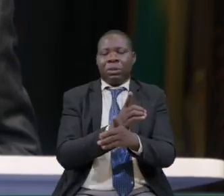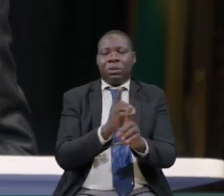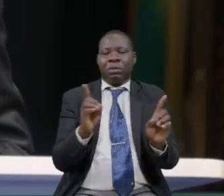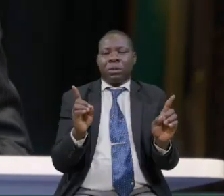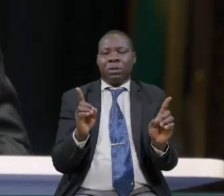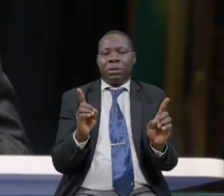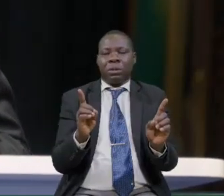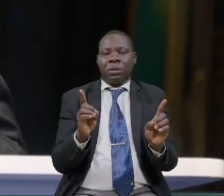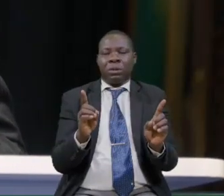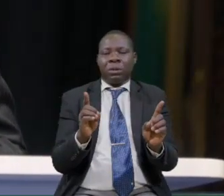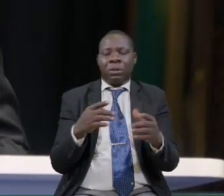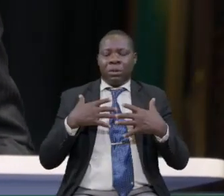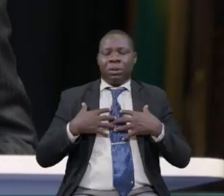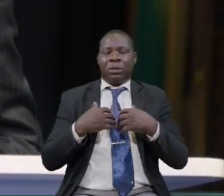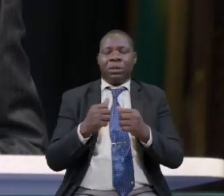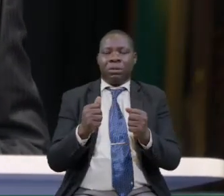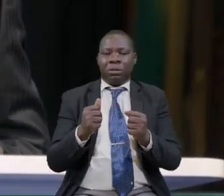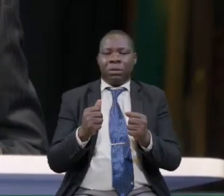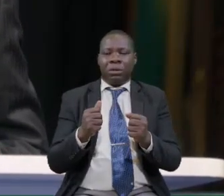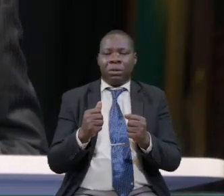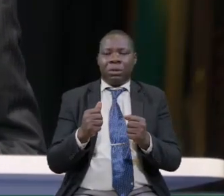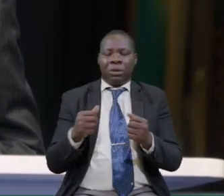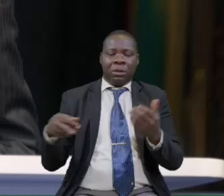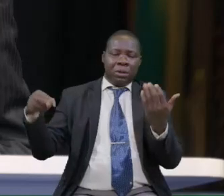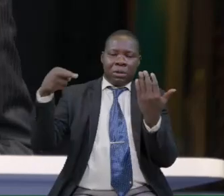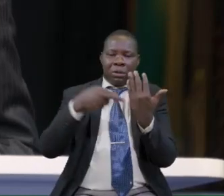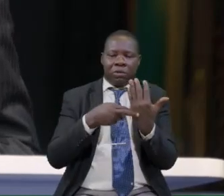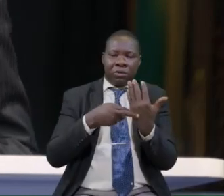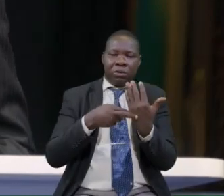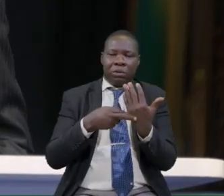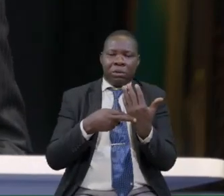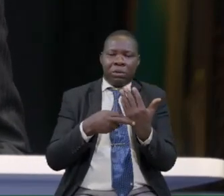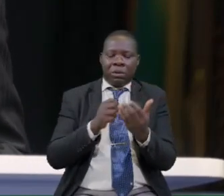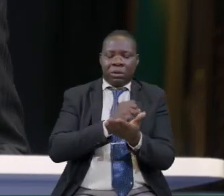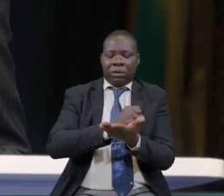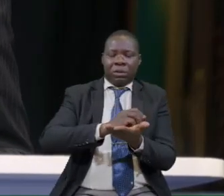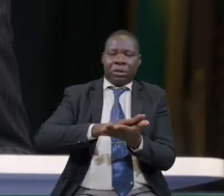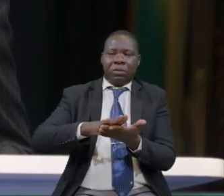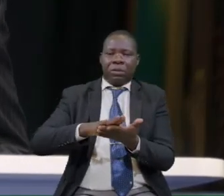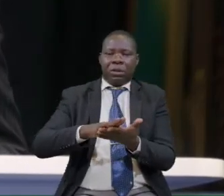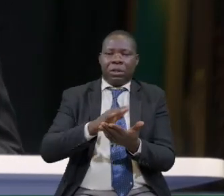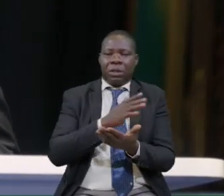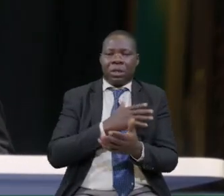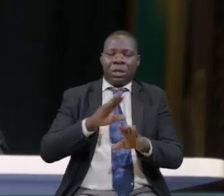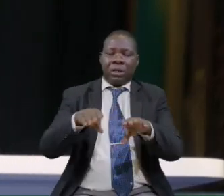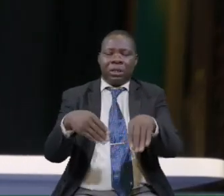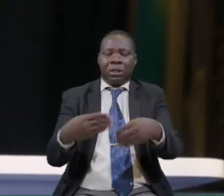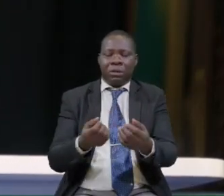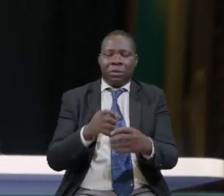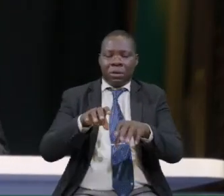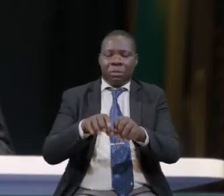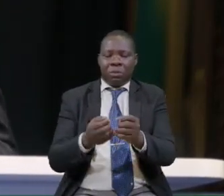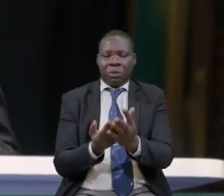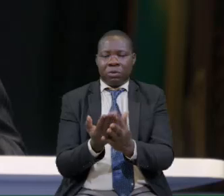healed, restored, sanctified, and granted breakthrough in various aspects of